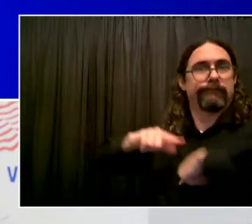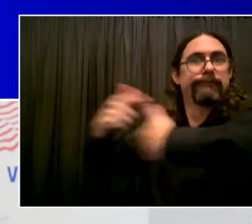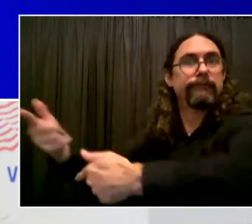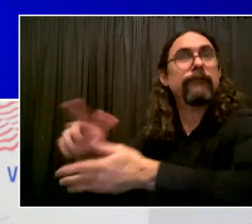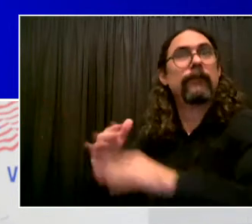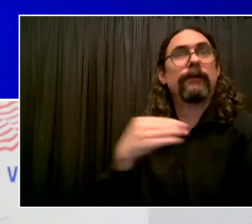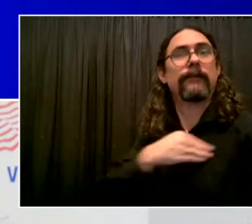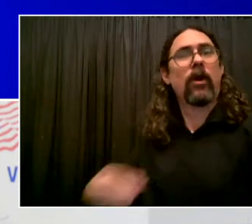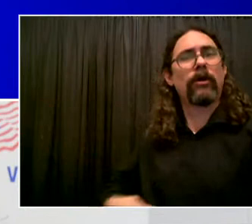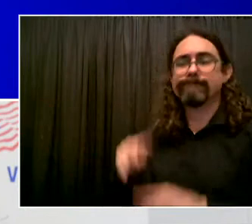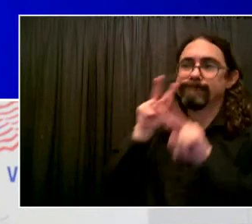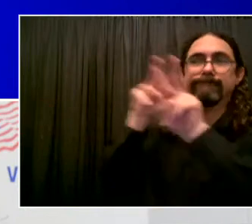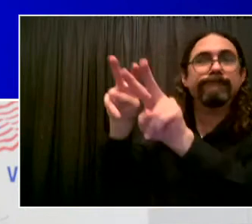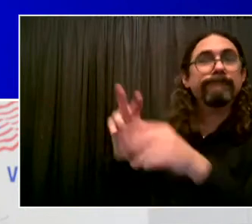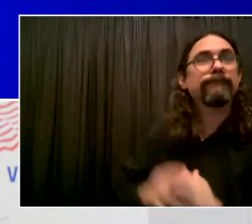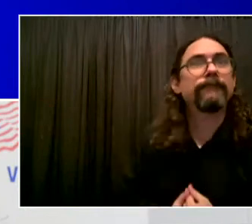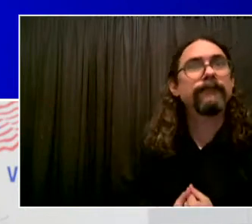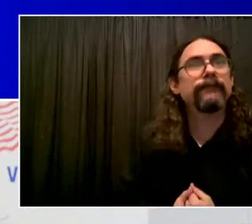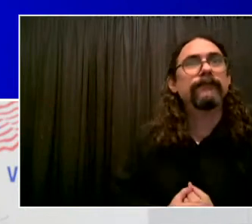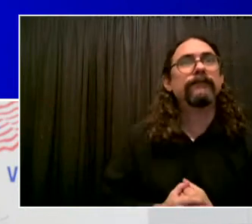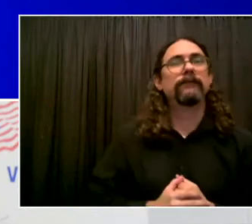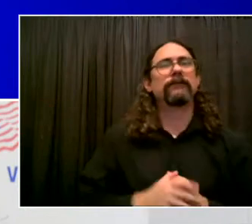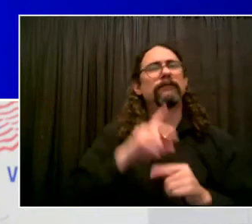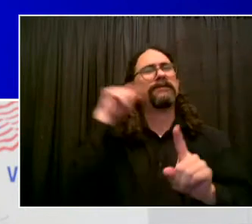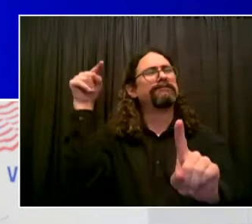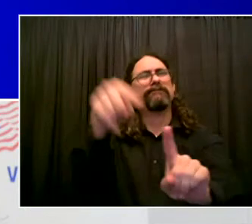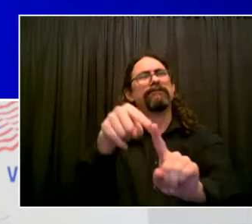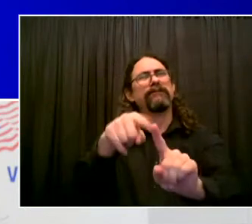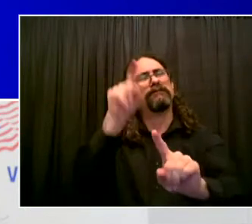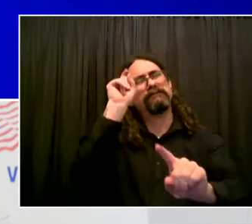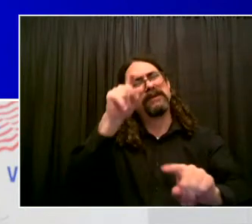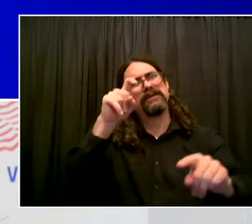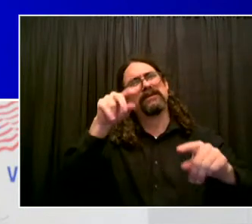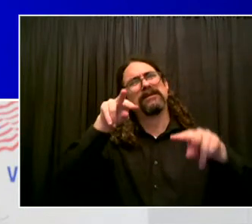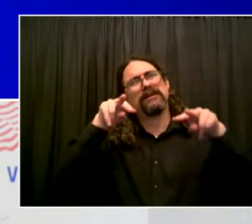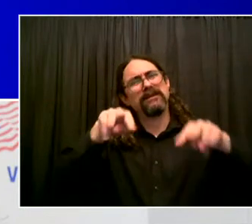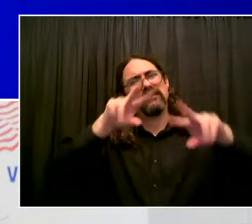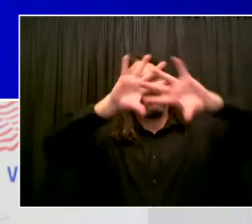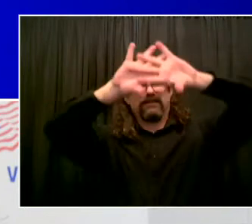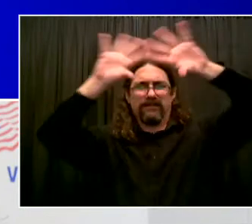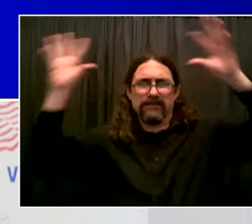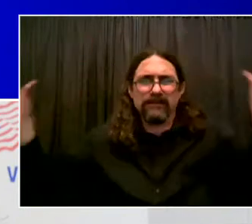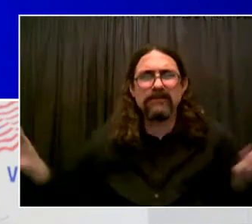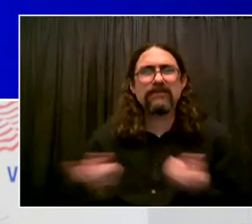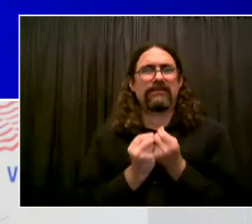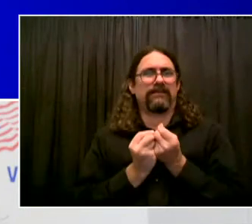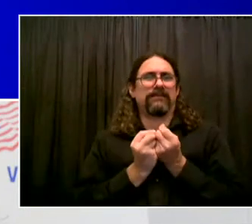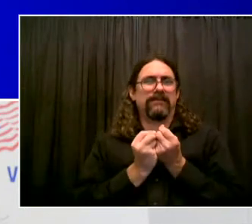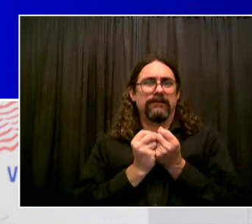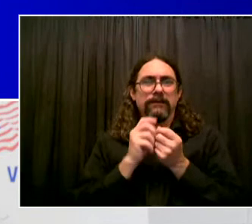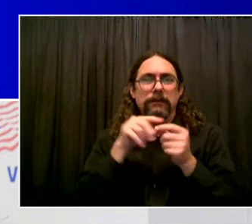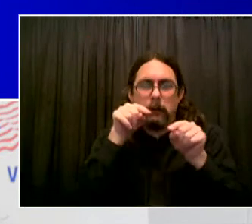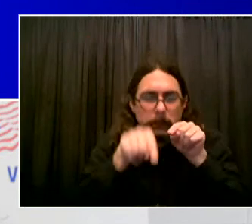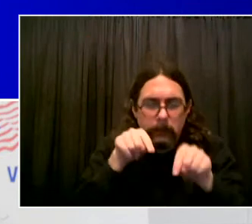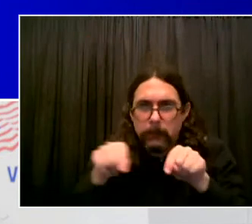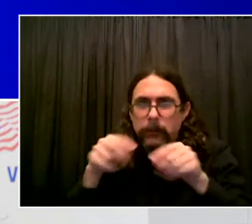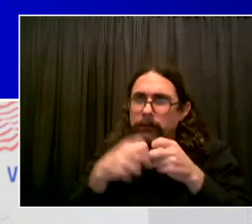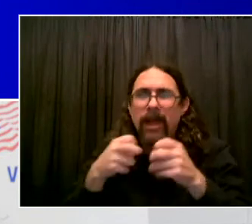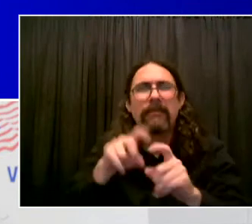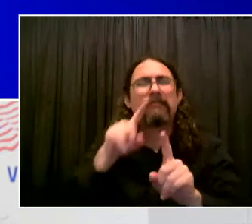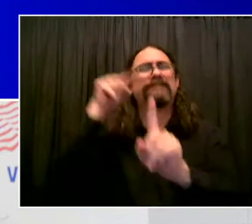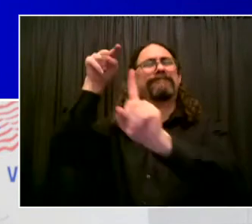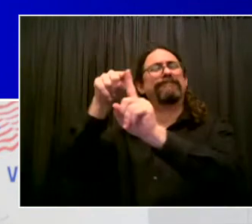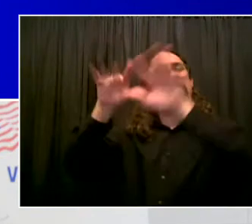ballot measure to address the need to focus even more on stopping the climate crisis. Ballot measures that will strengthen